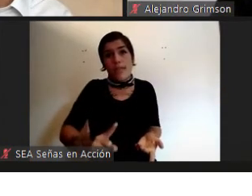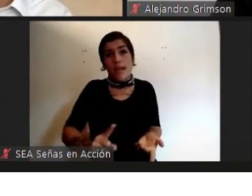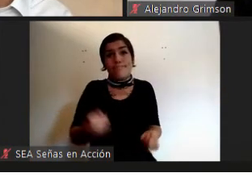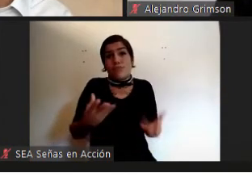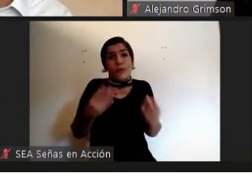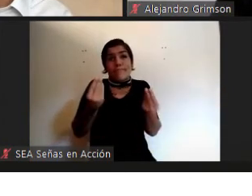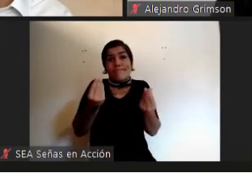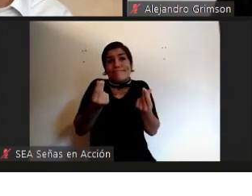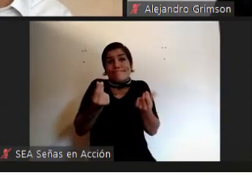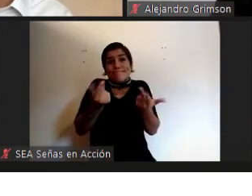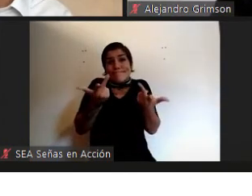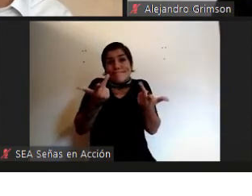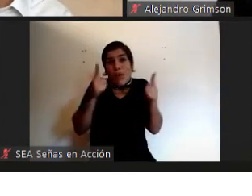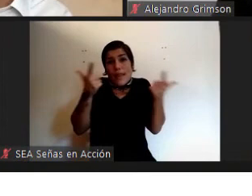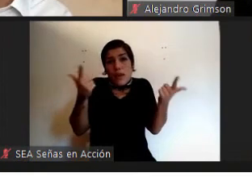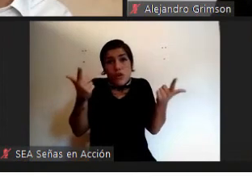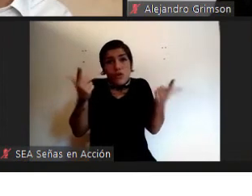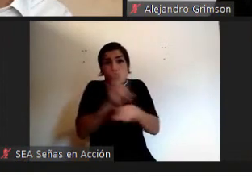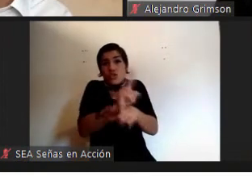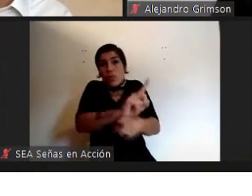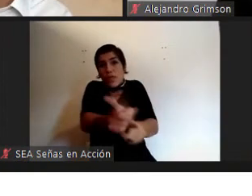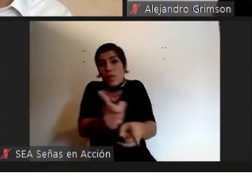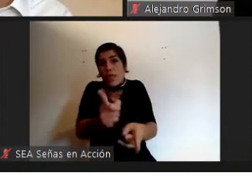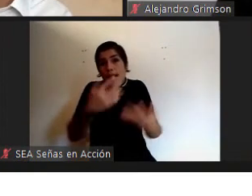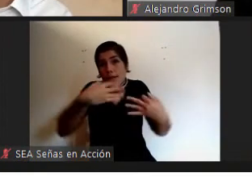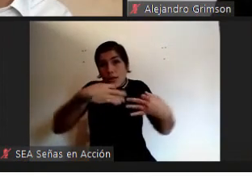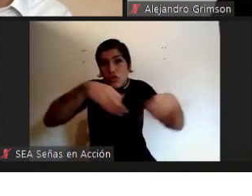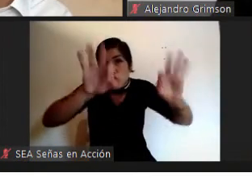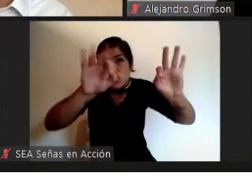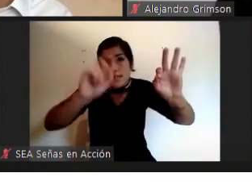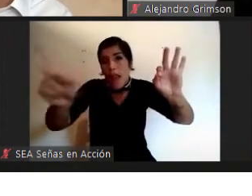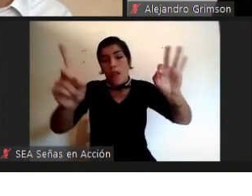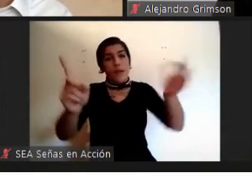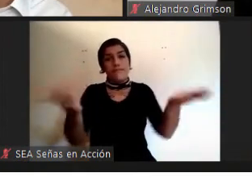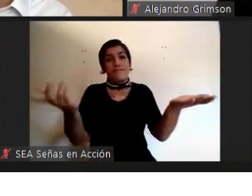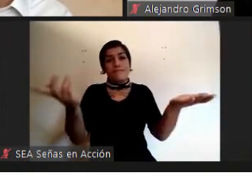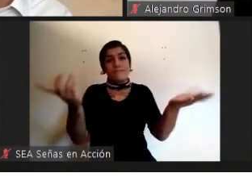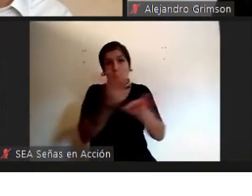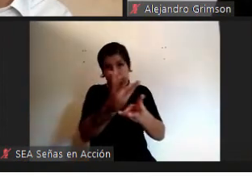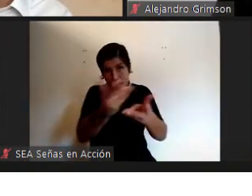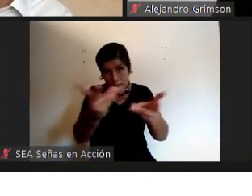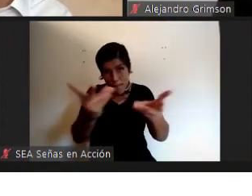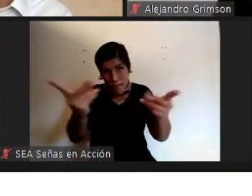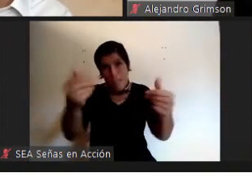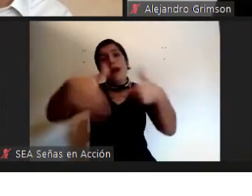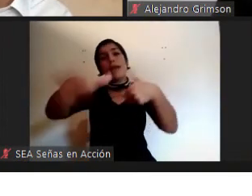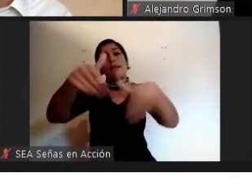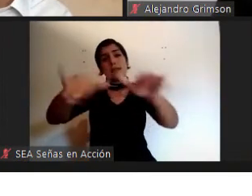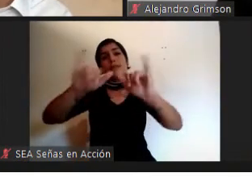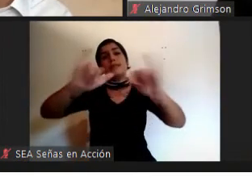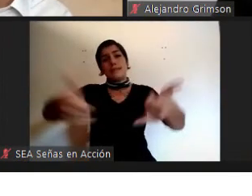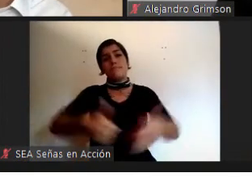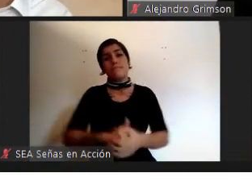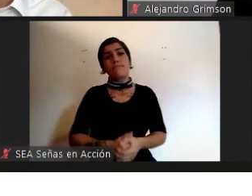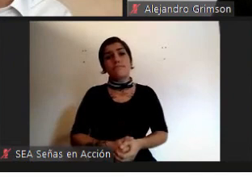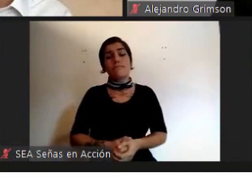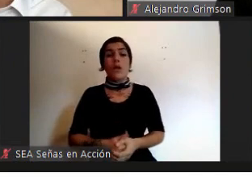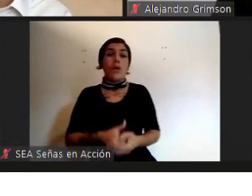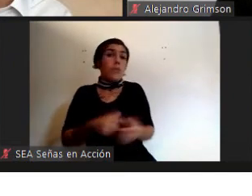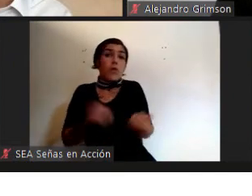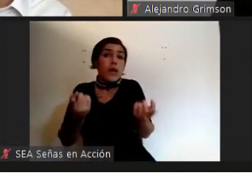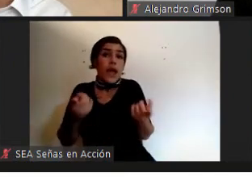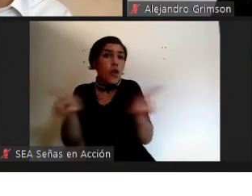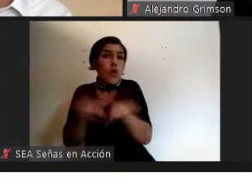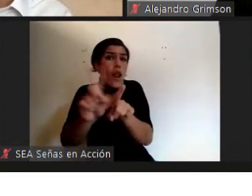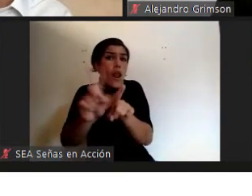will base themselves on permanent collections, this brings about inequality, because if we have to face such a paradigm with